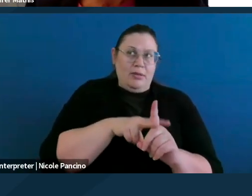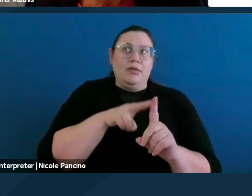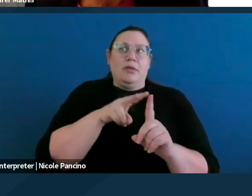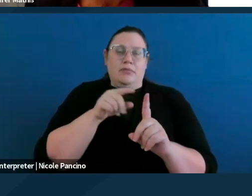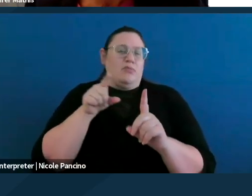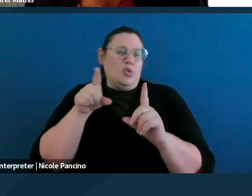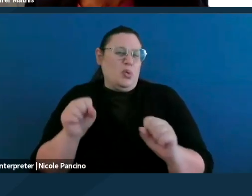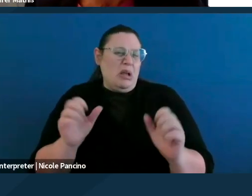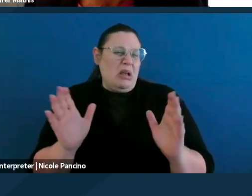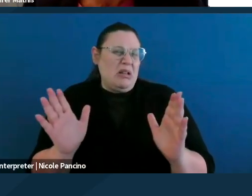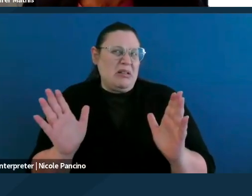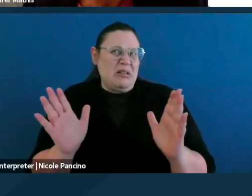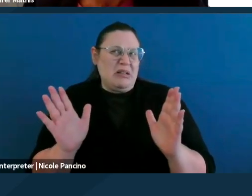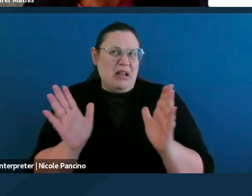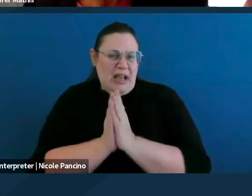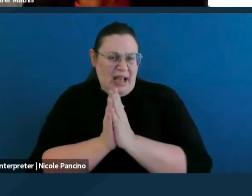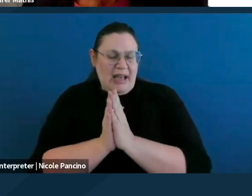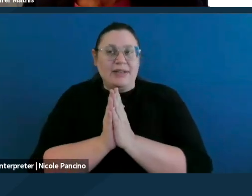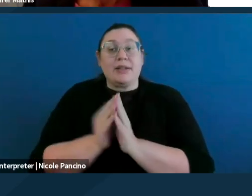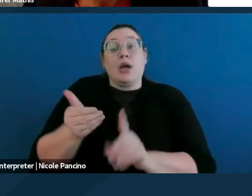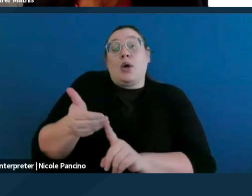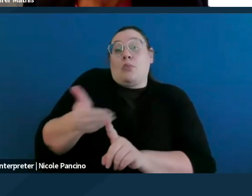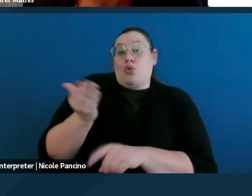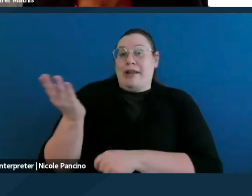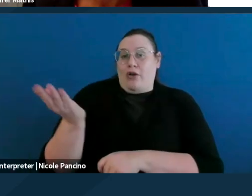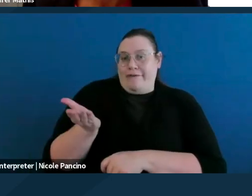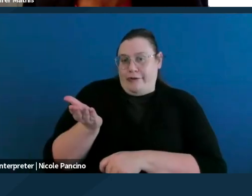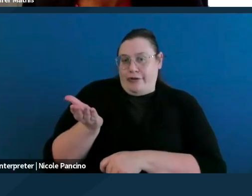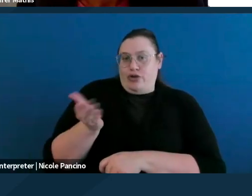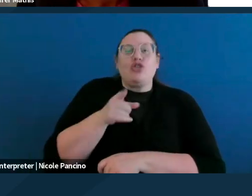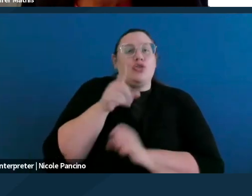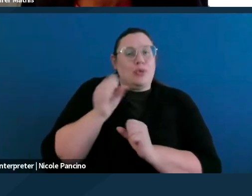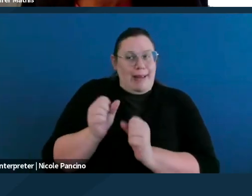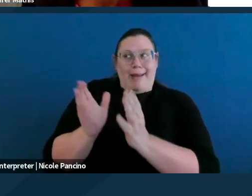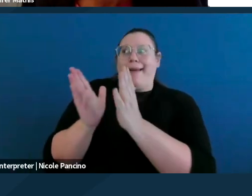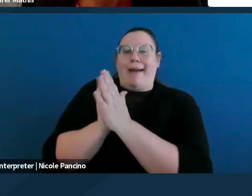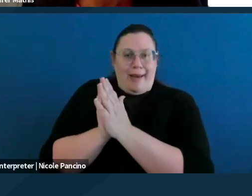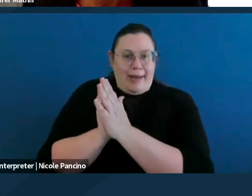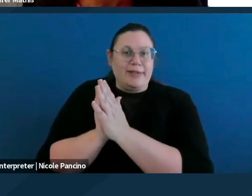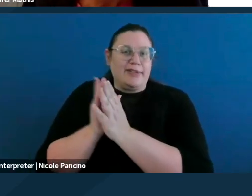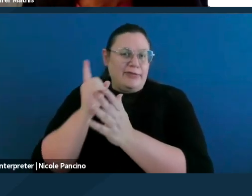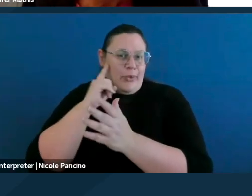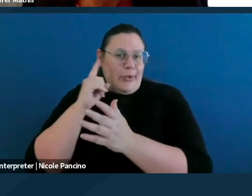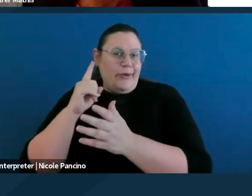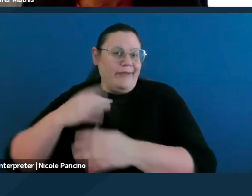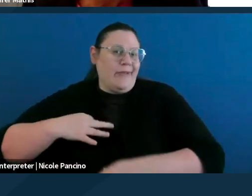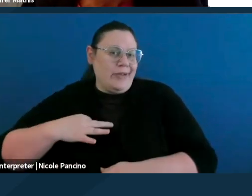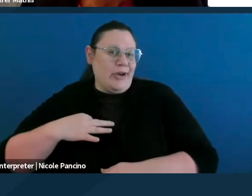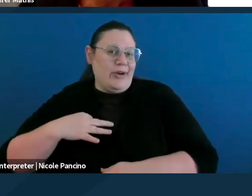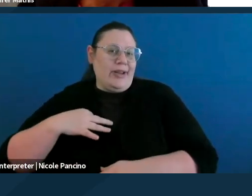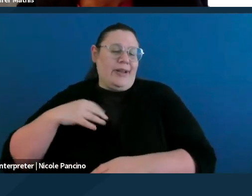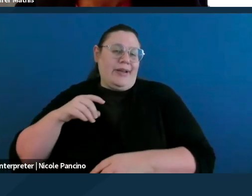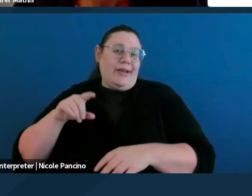can ask pre-offer for purposes of voluntary affirmative action under